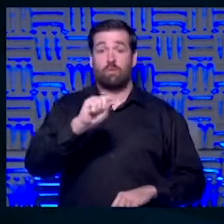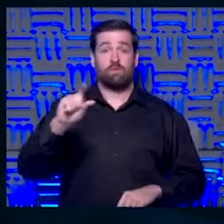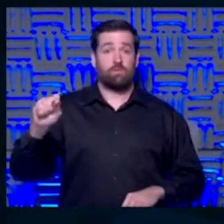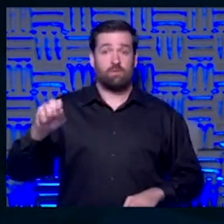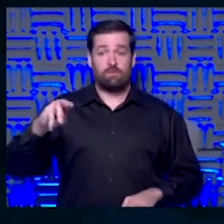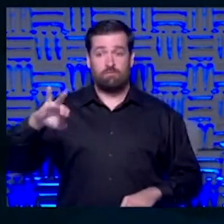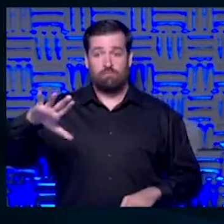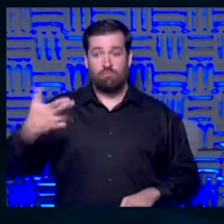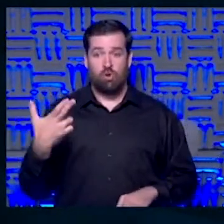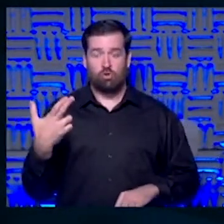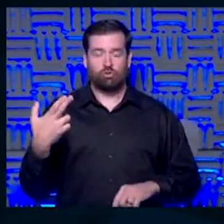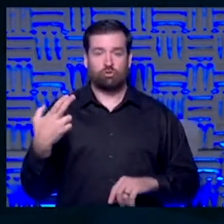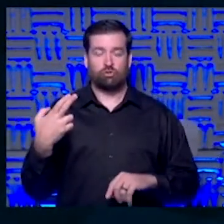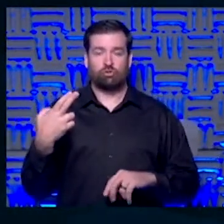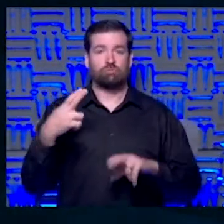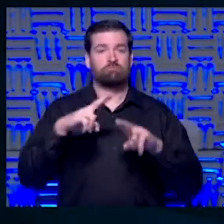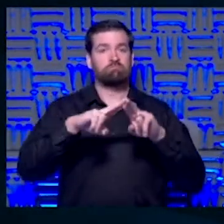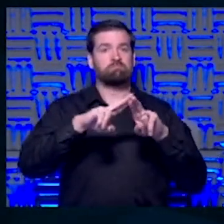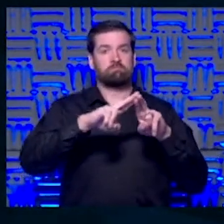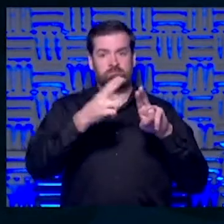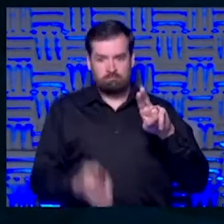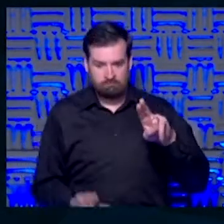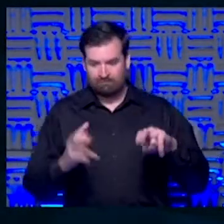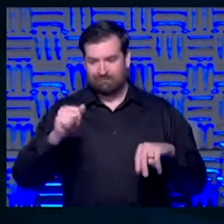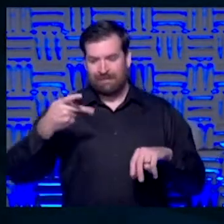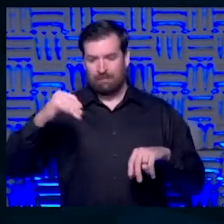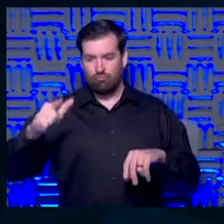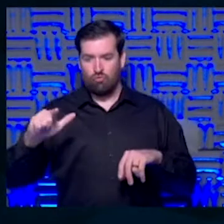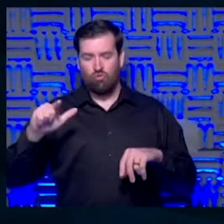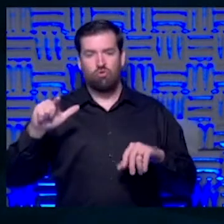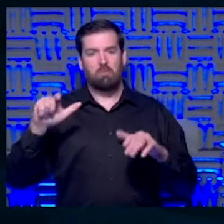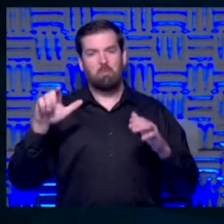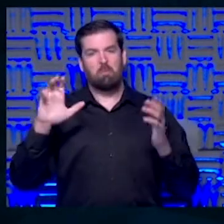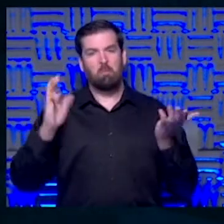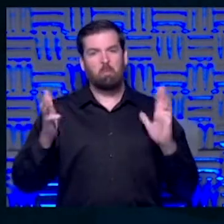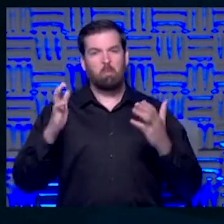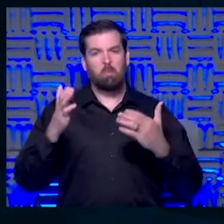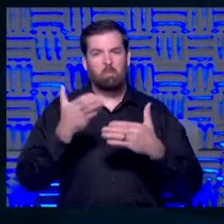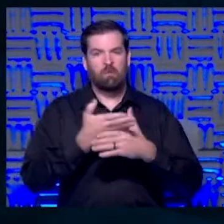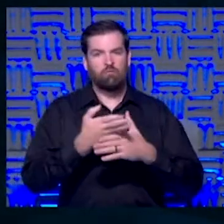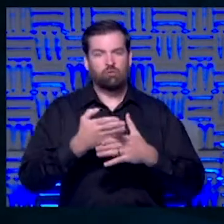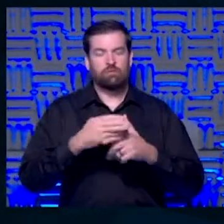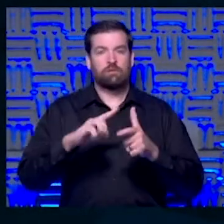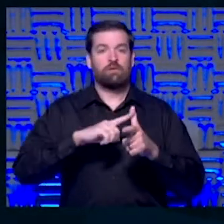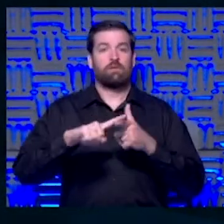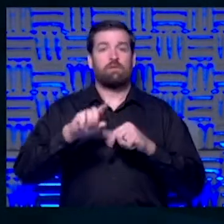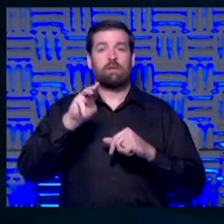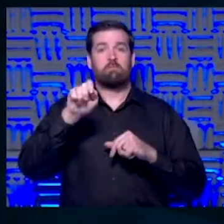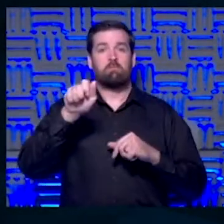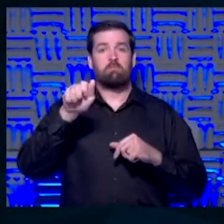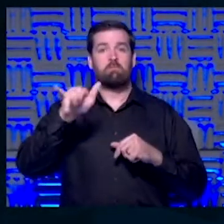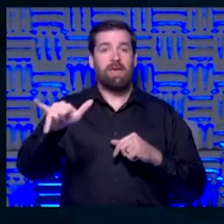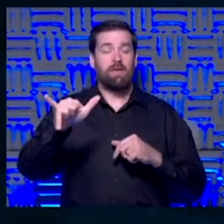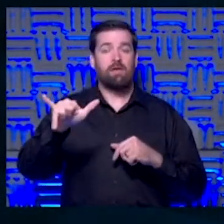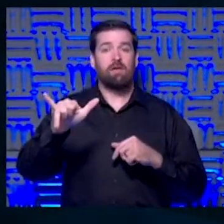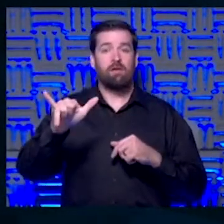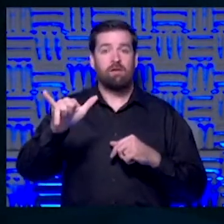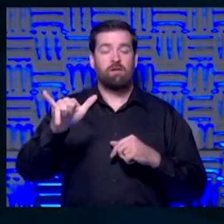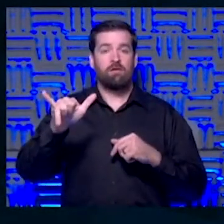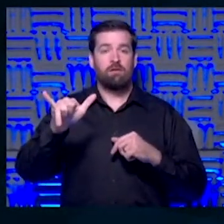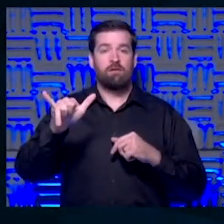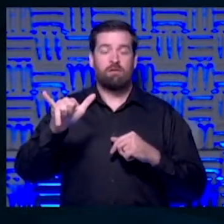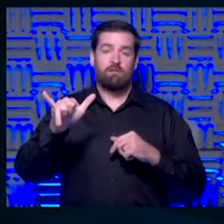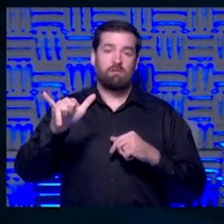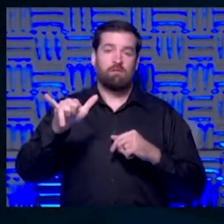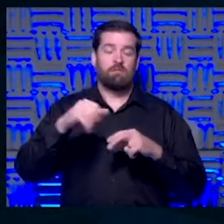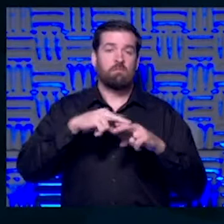March had a significant decrease. April was closer to the average, but then in May, violent injuries seen here at the